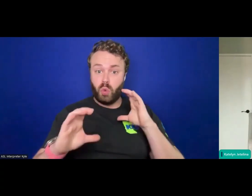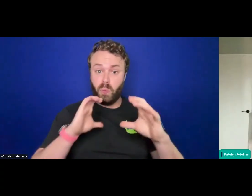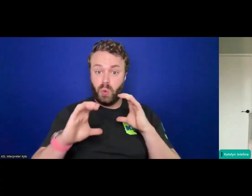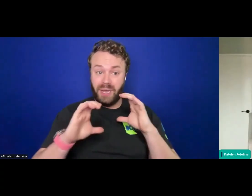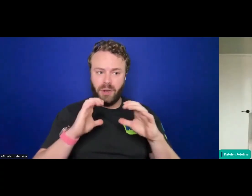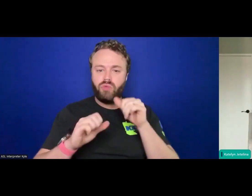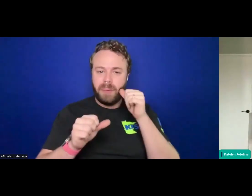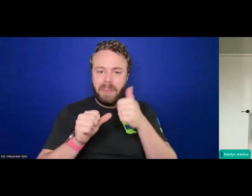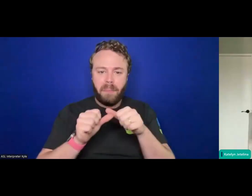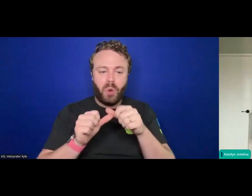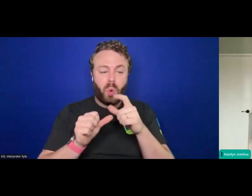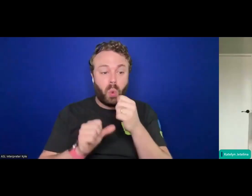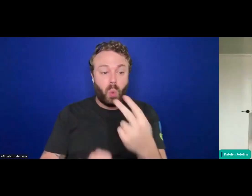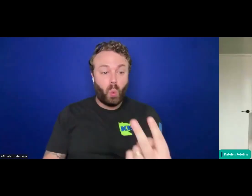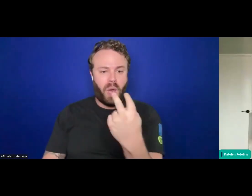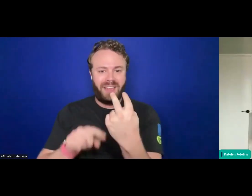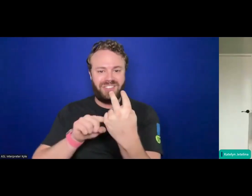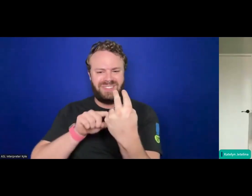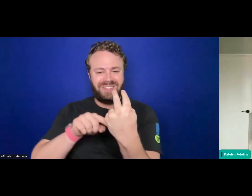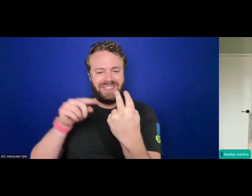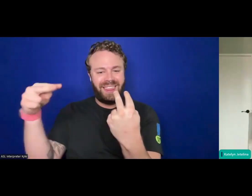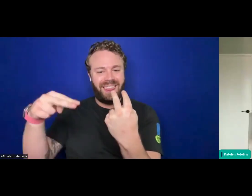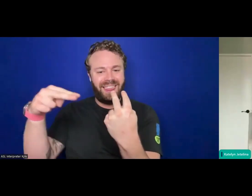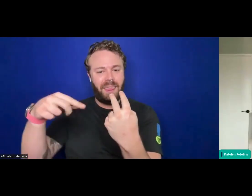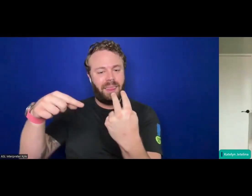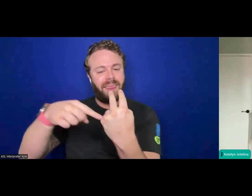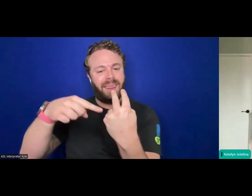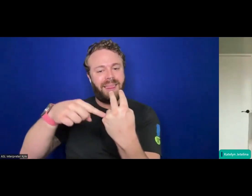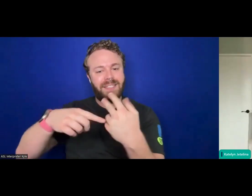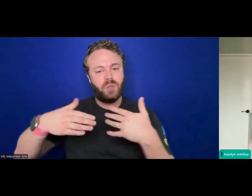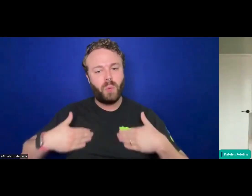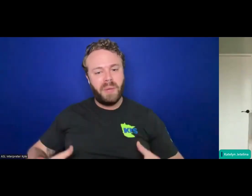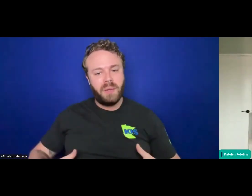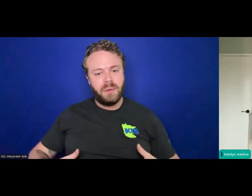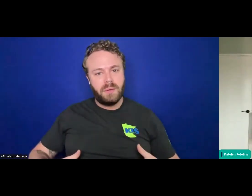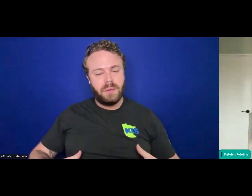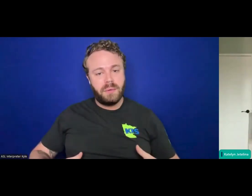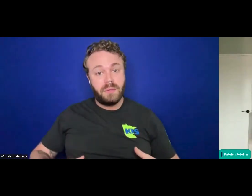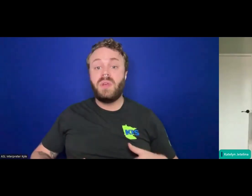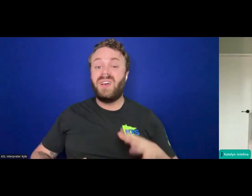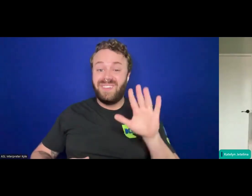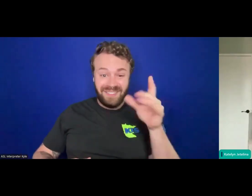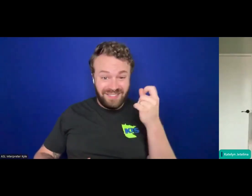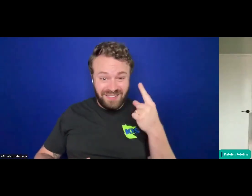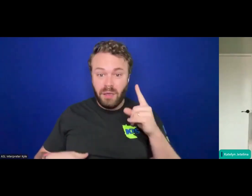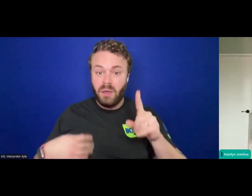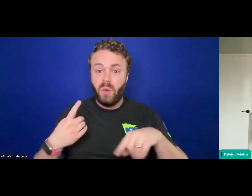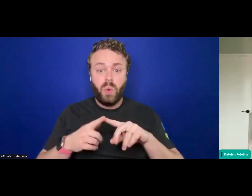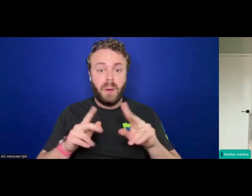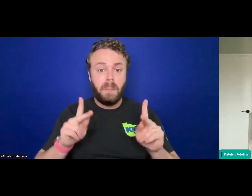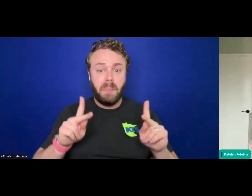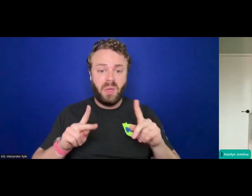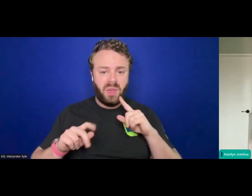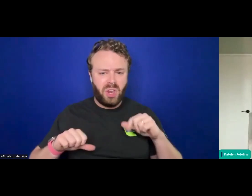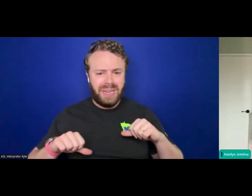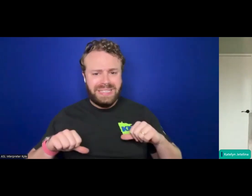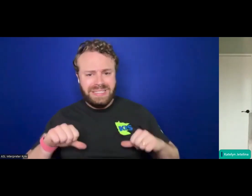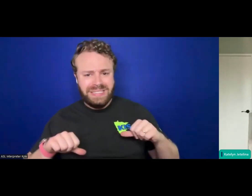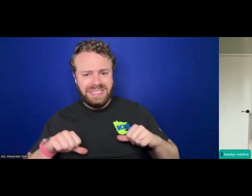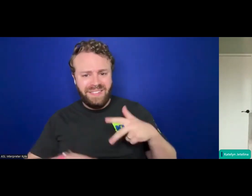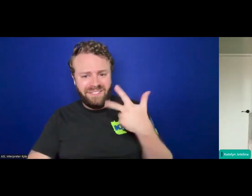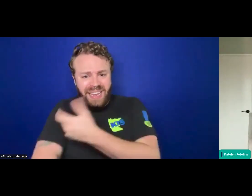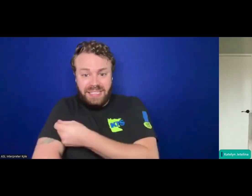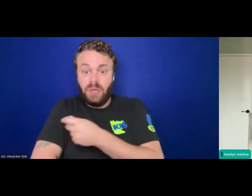side. And this is especially important that when people are hesitant or believe in even conspiracy theories, because when